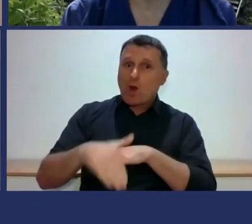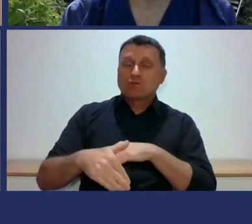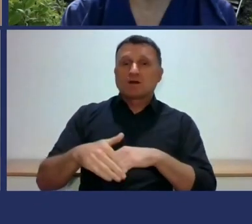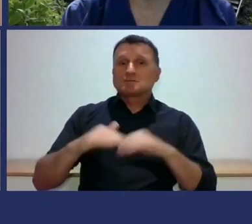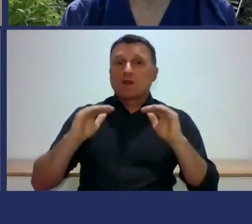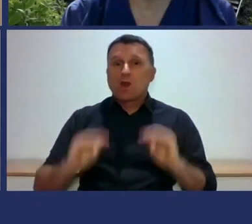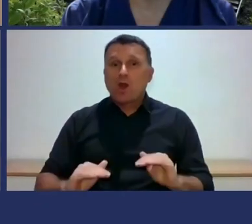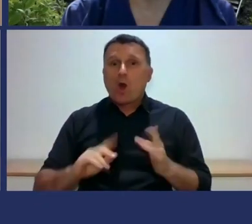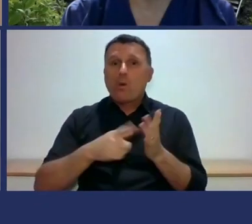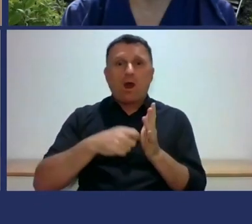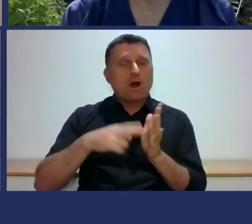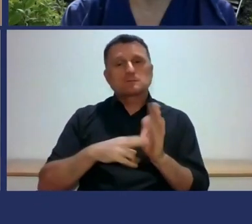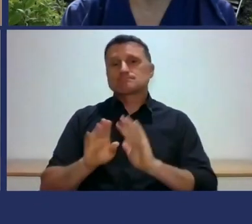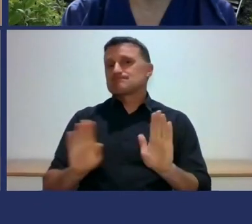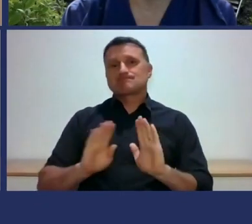Okay, awesome.